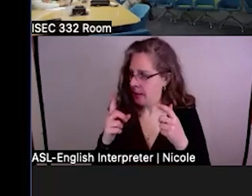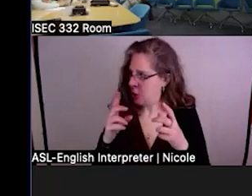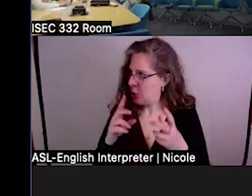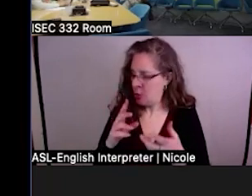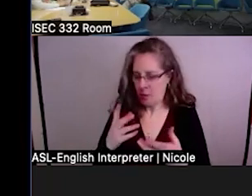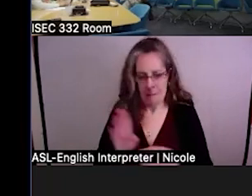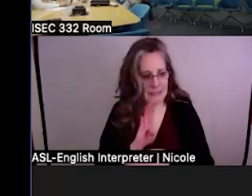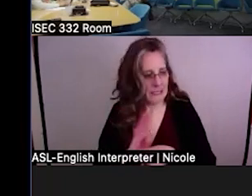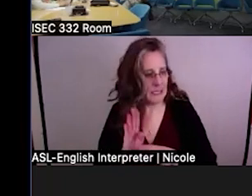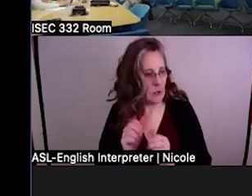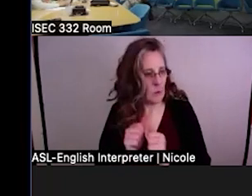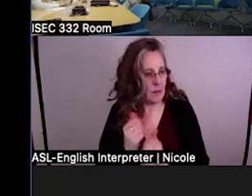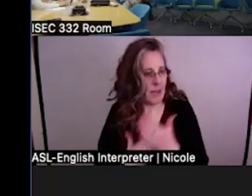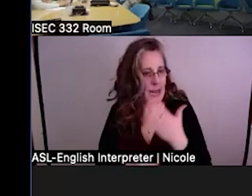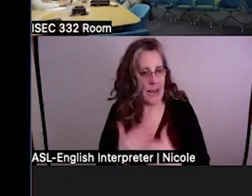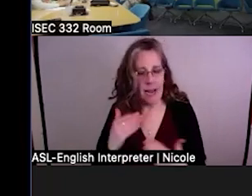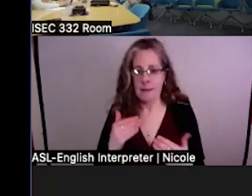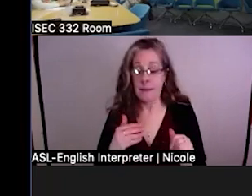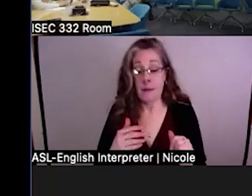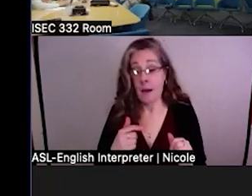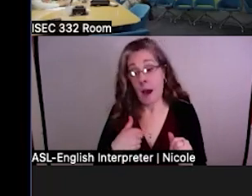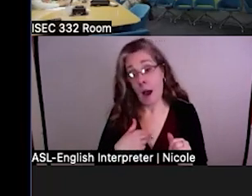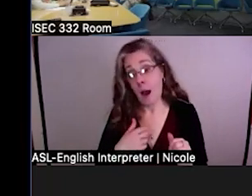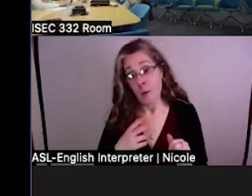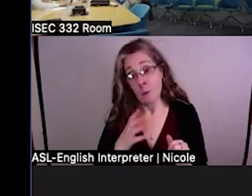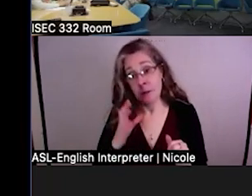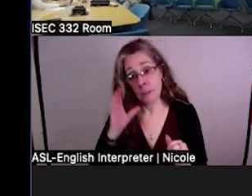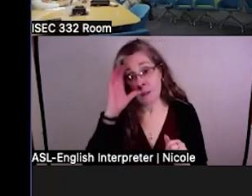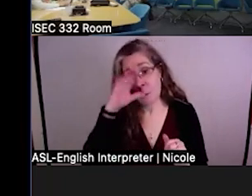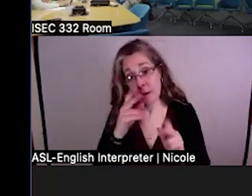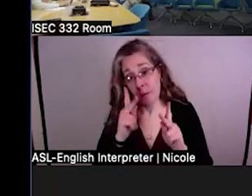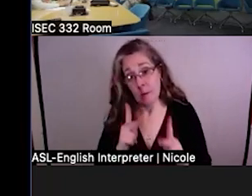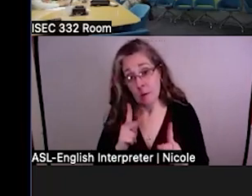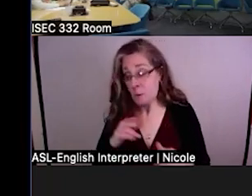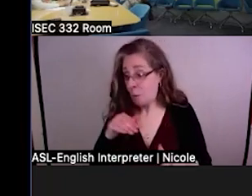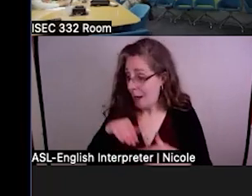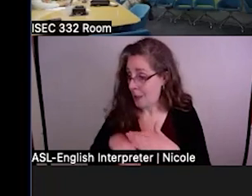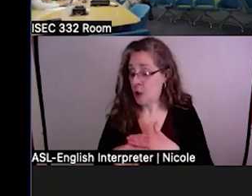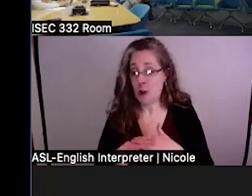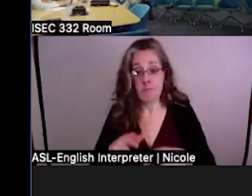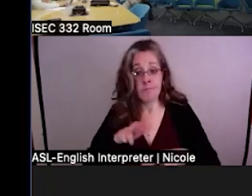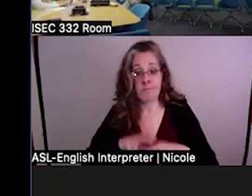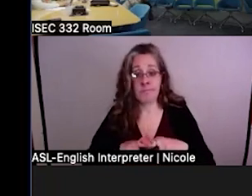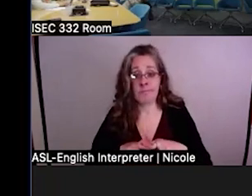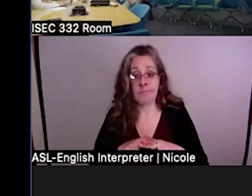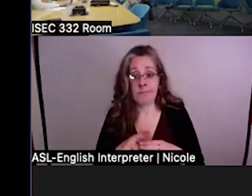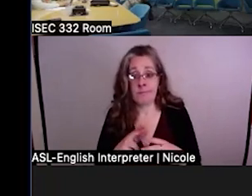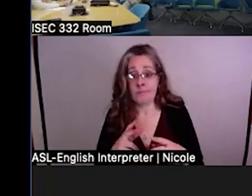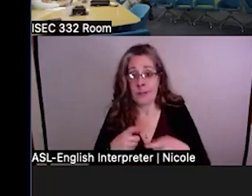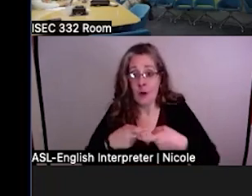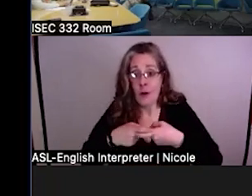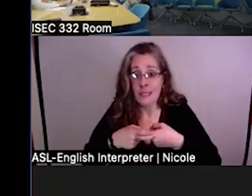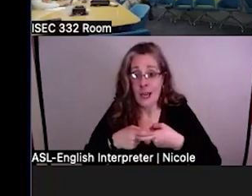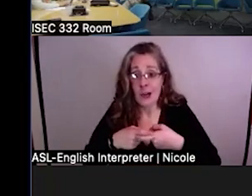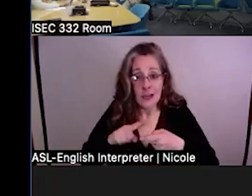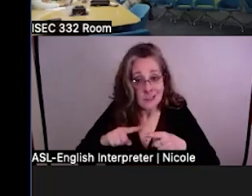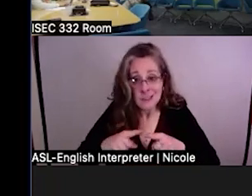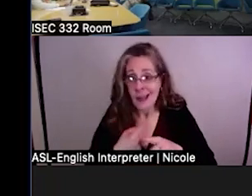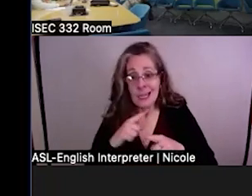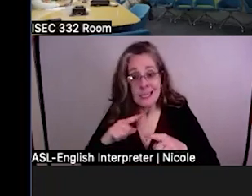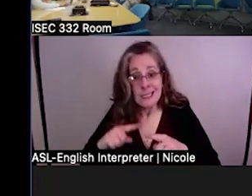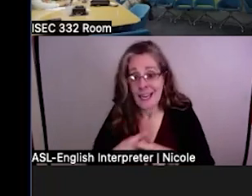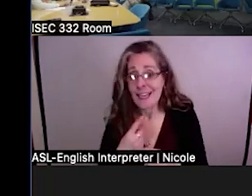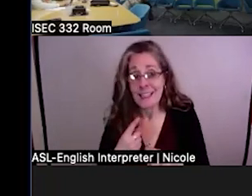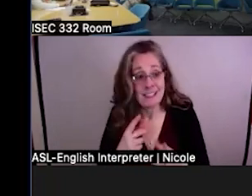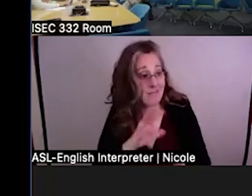busy. Yep. I was like probably the weirdo, right, that came in yeah. and just sat cross-legged and just took out my knitting in the middle of